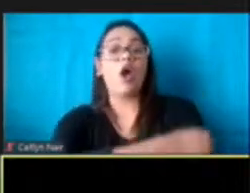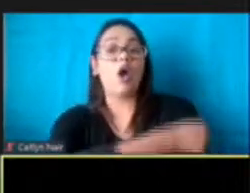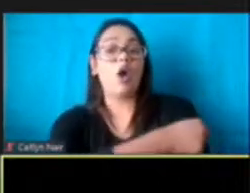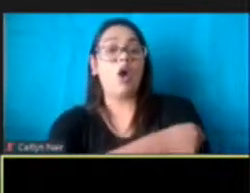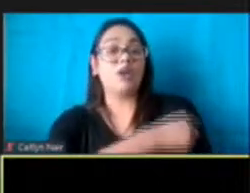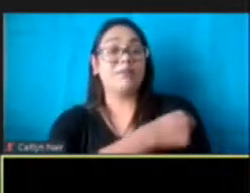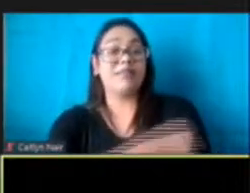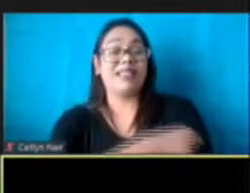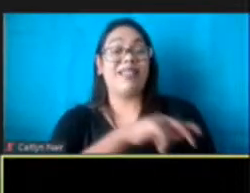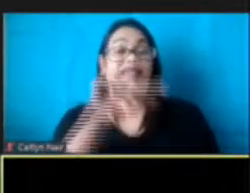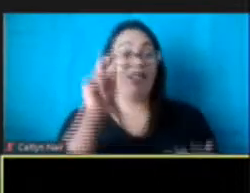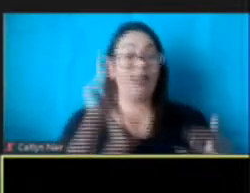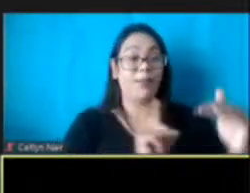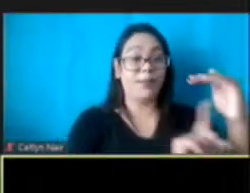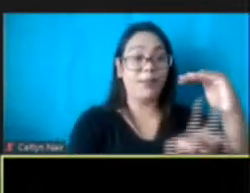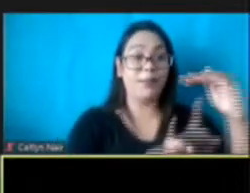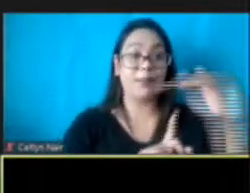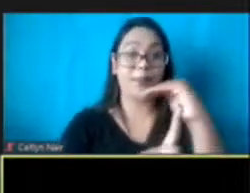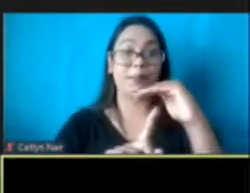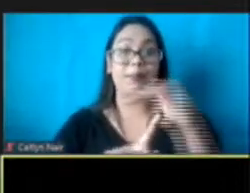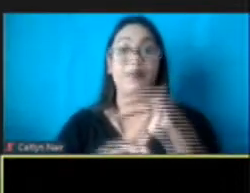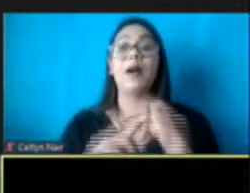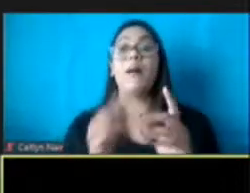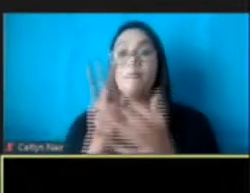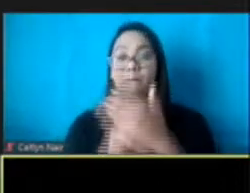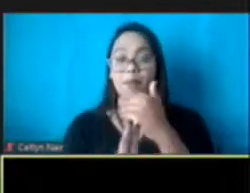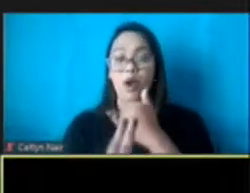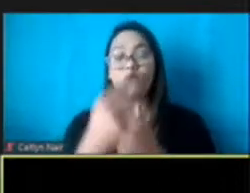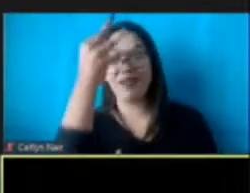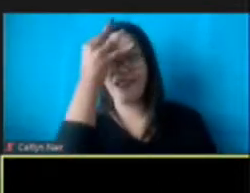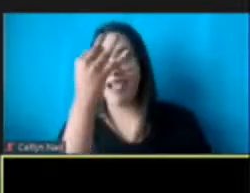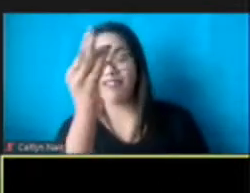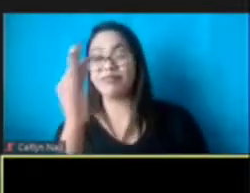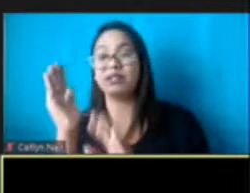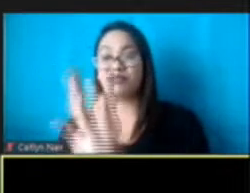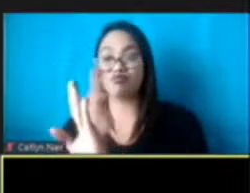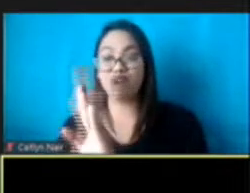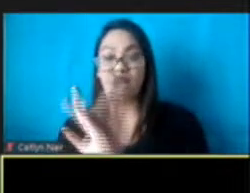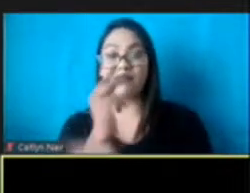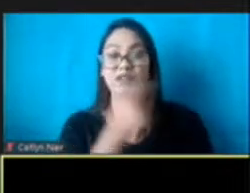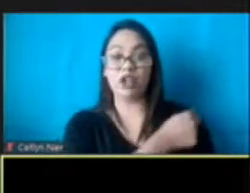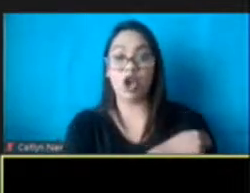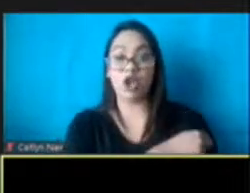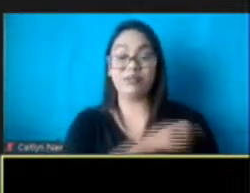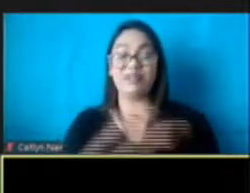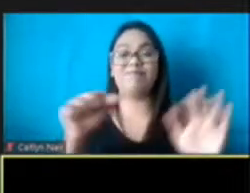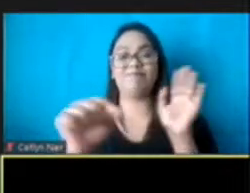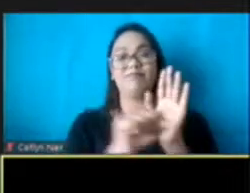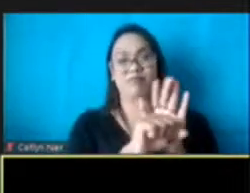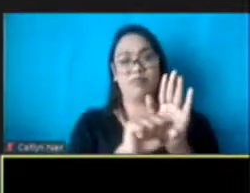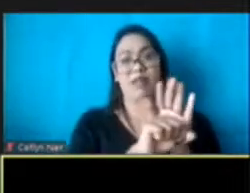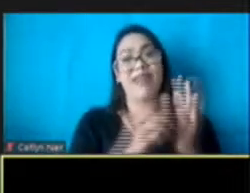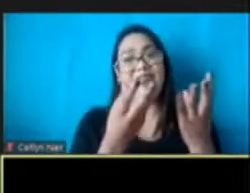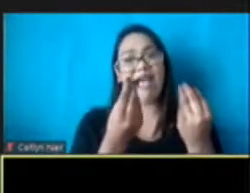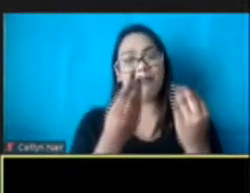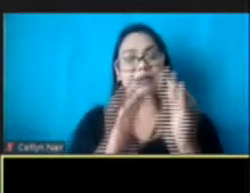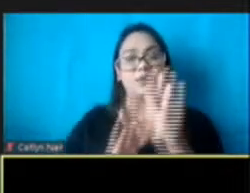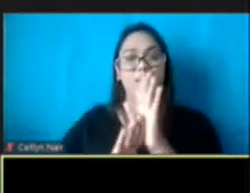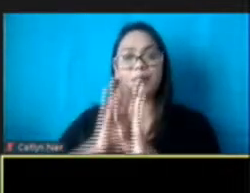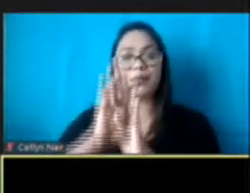well, both in the private and public sector. From the 1st of December to the 15th, we've